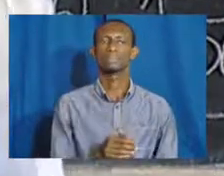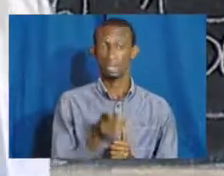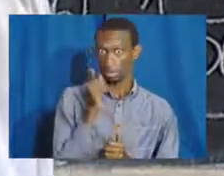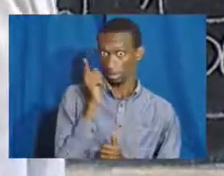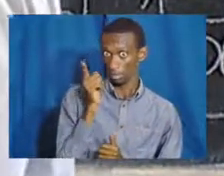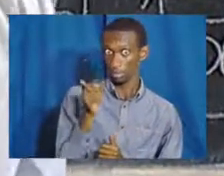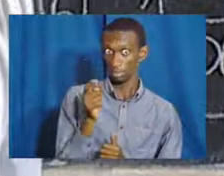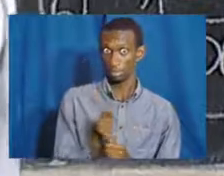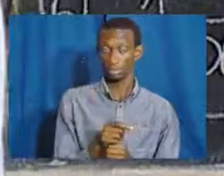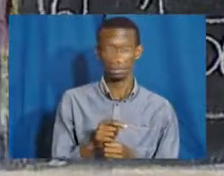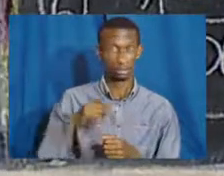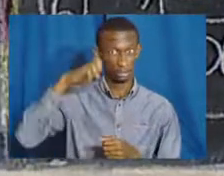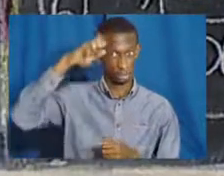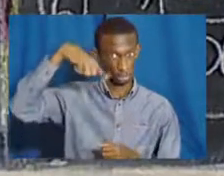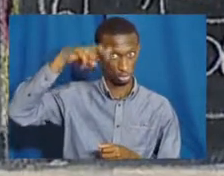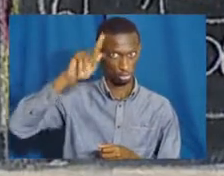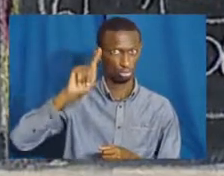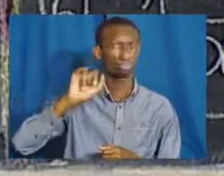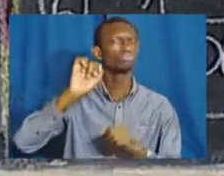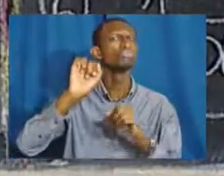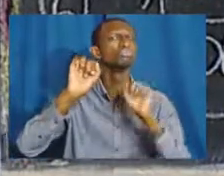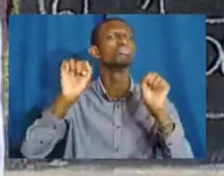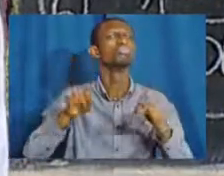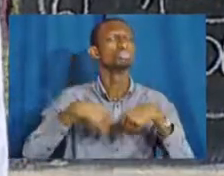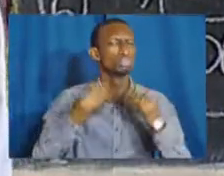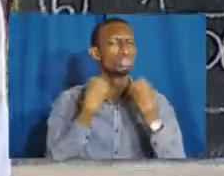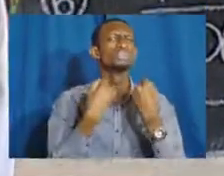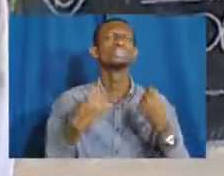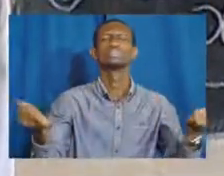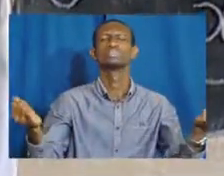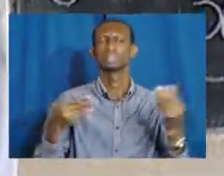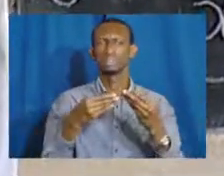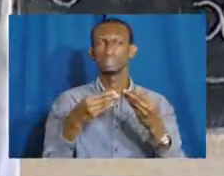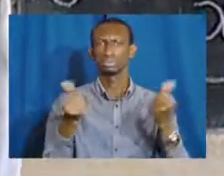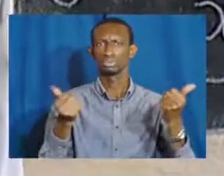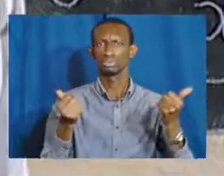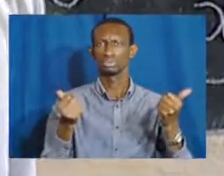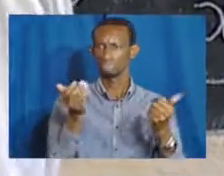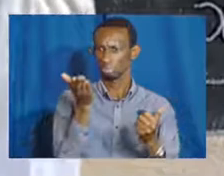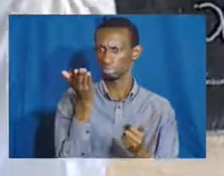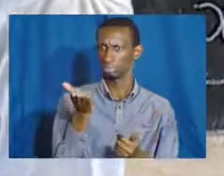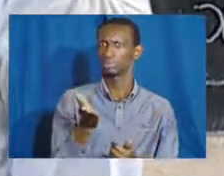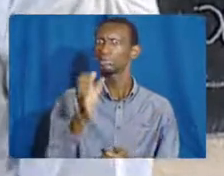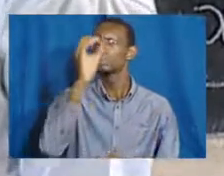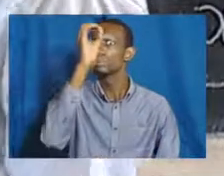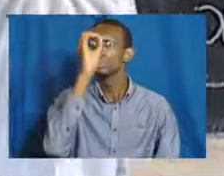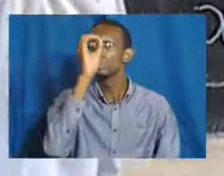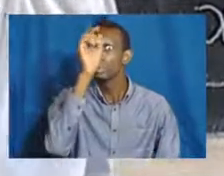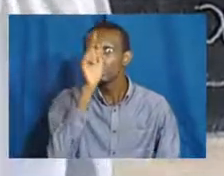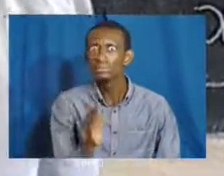equation, it is impossible. The set of solution is empty set, as we did